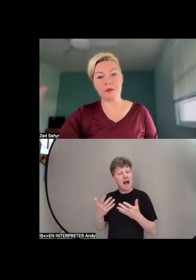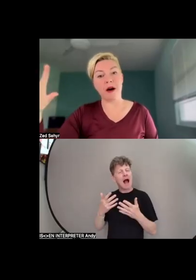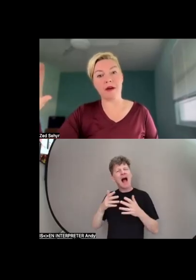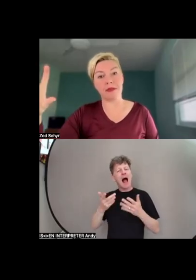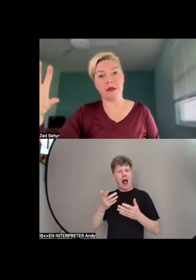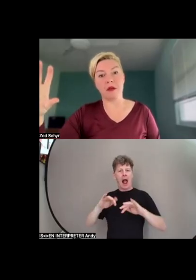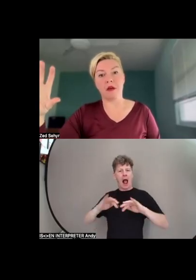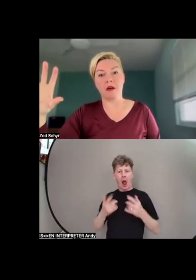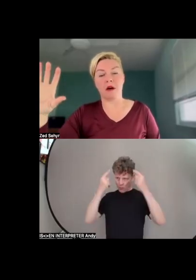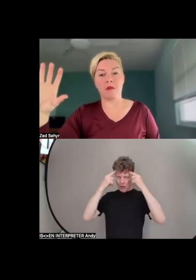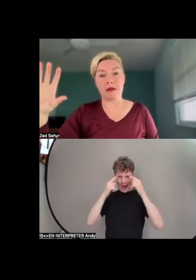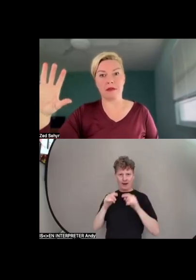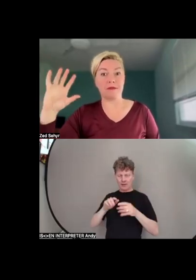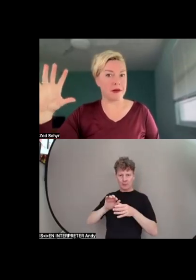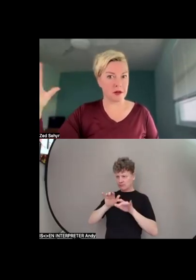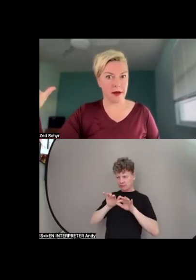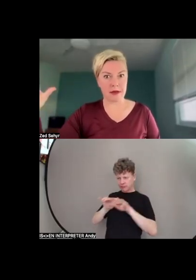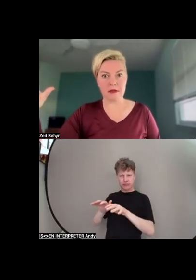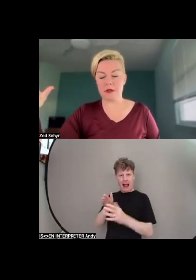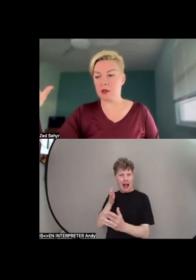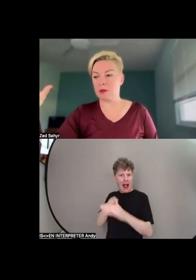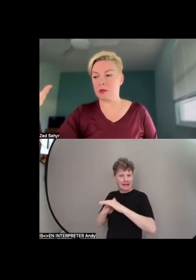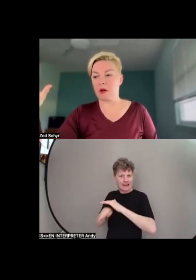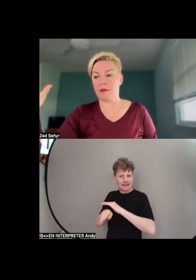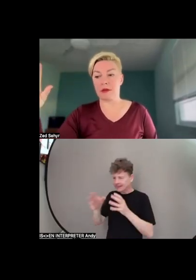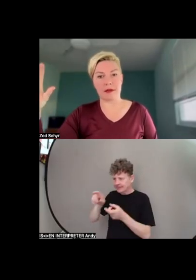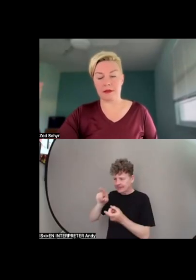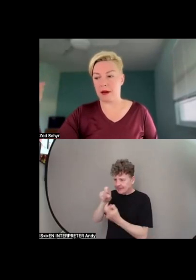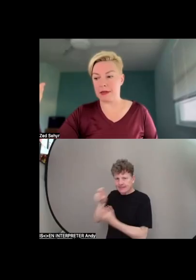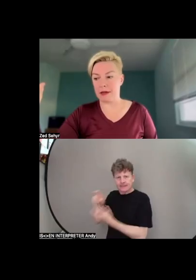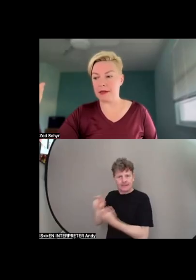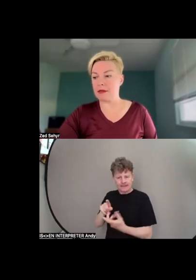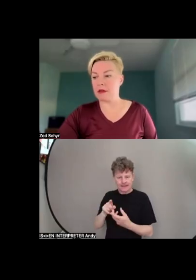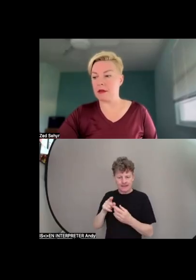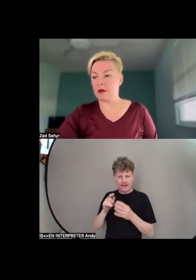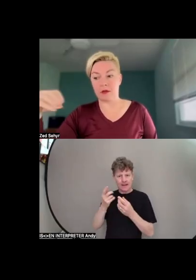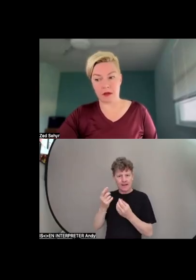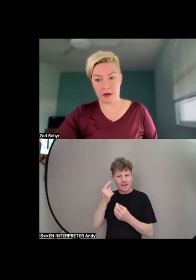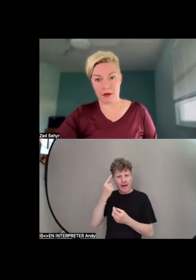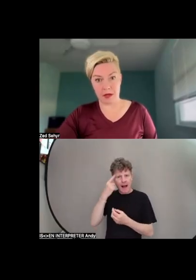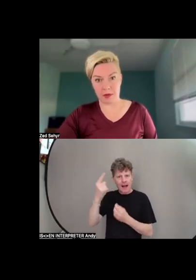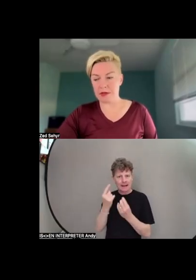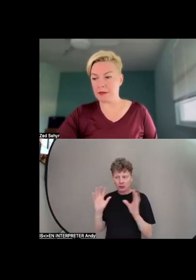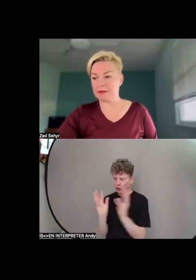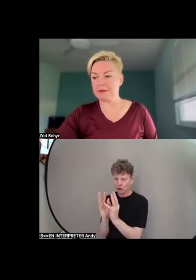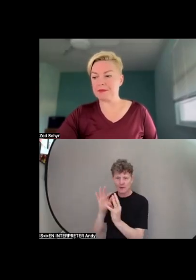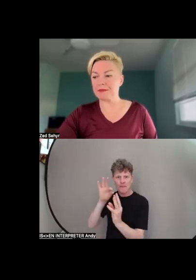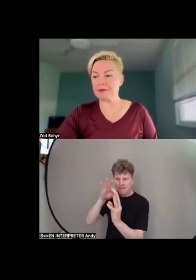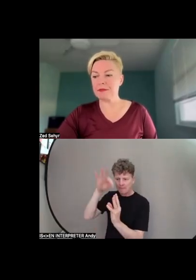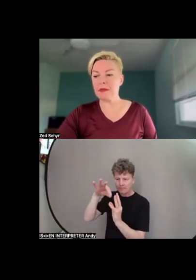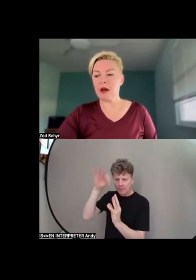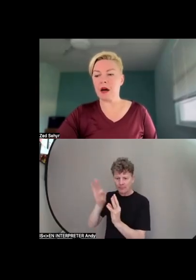shorter path means faster access to connected ideas or neighbors.